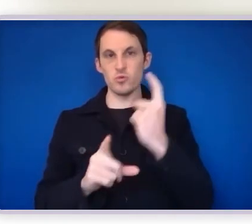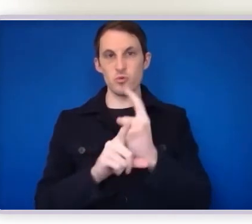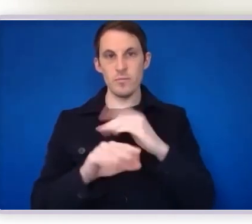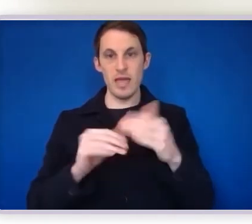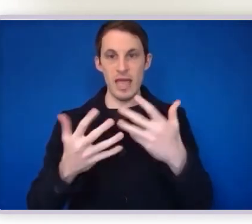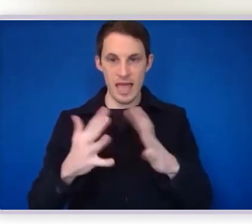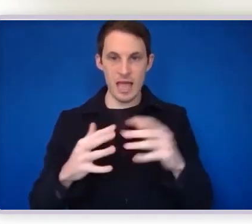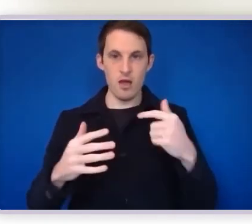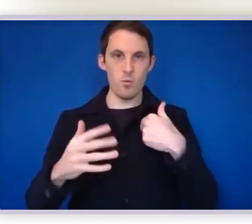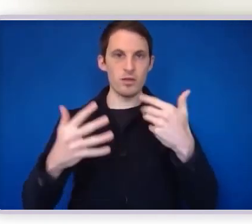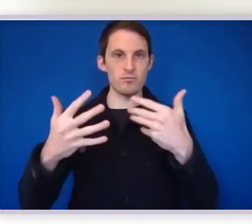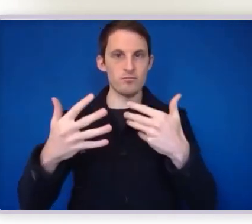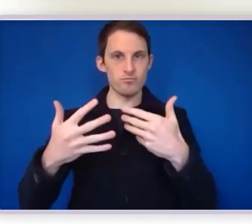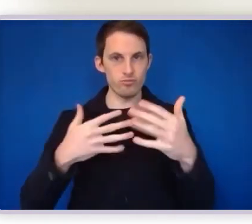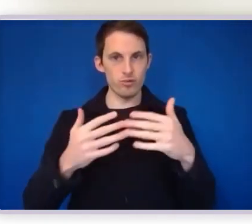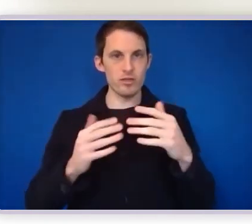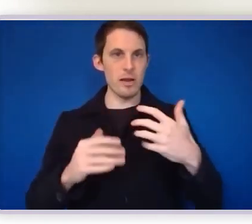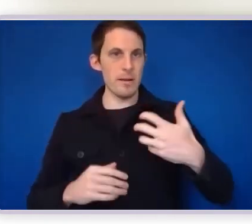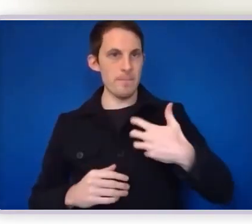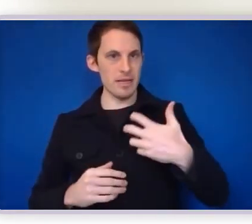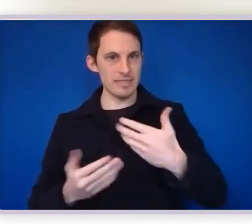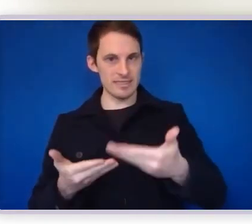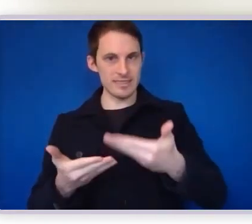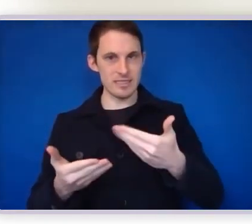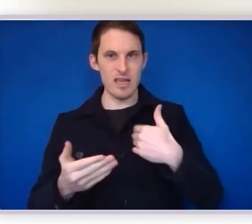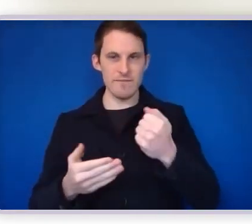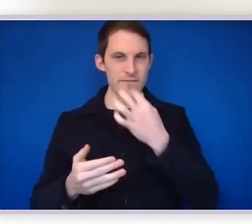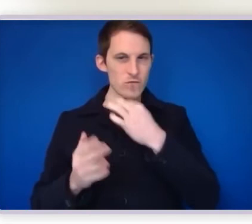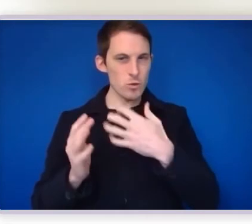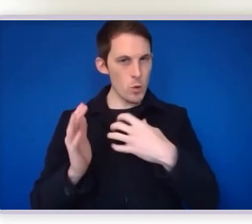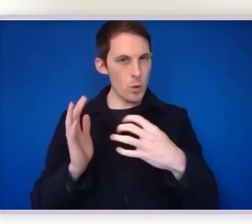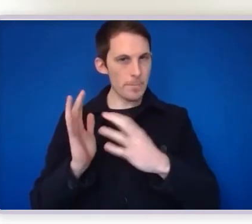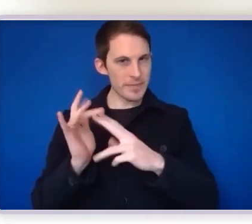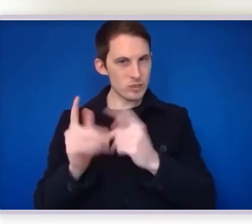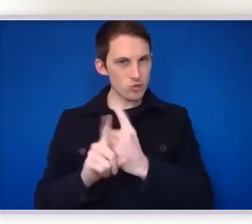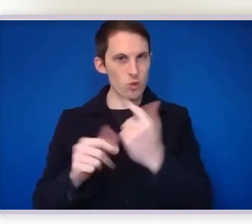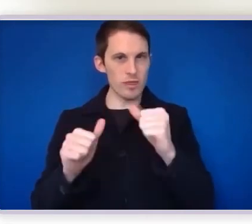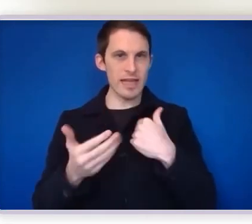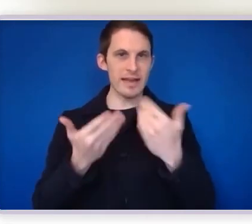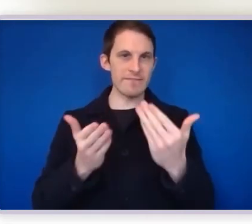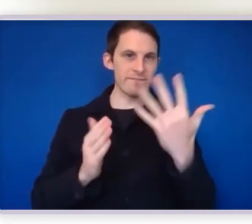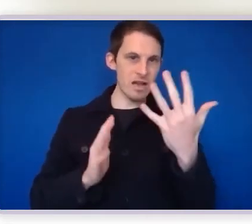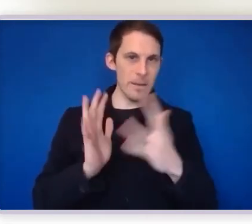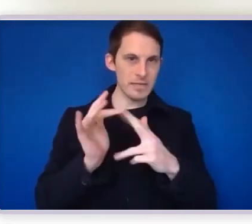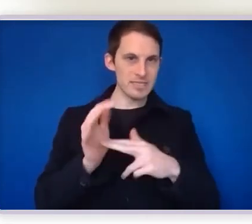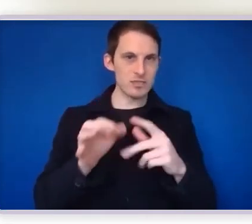a few minutes, and then we'll stop for questions in about 5 minutes or so. But